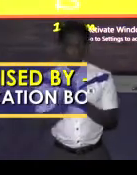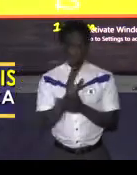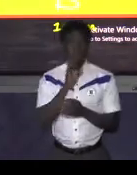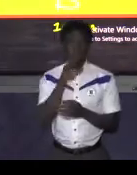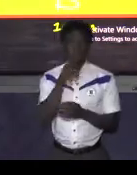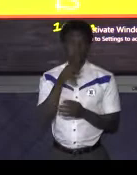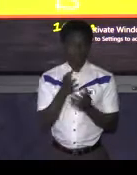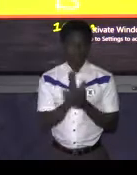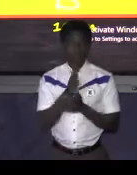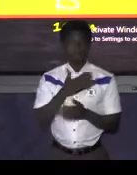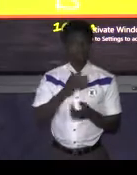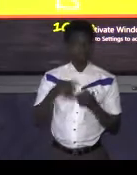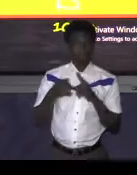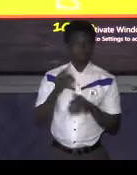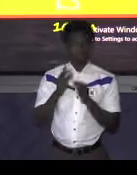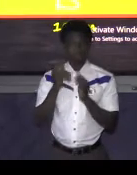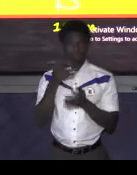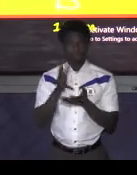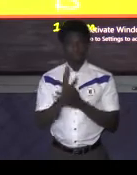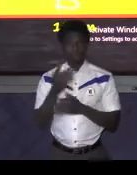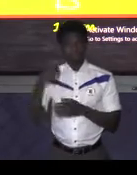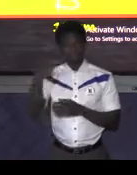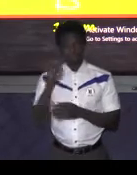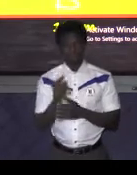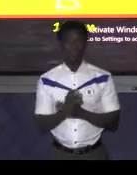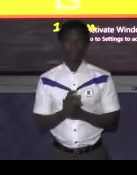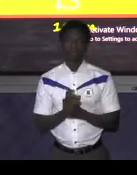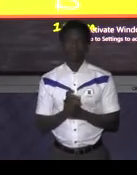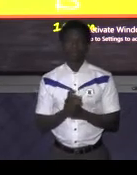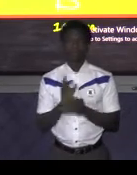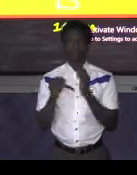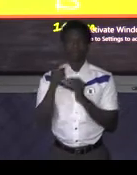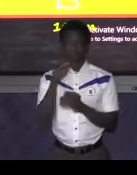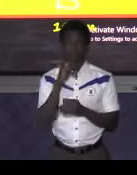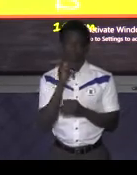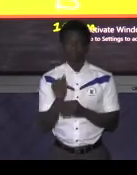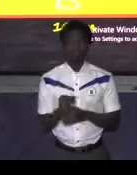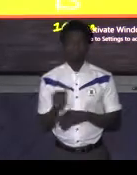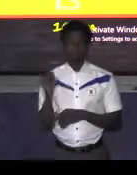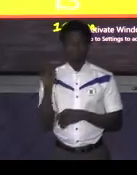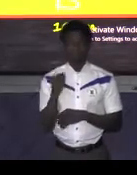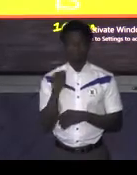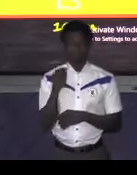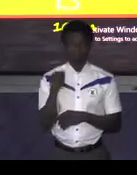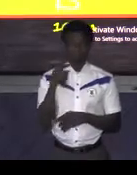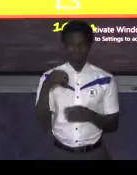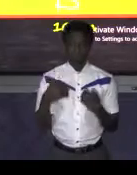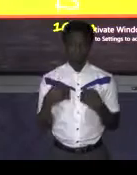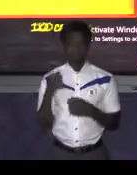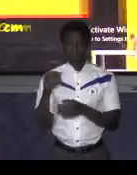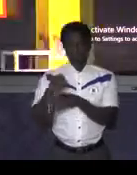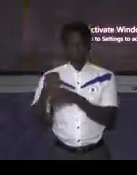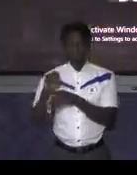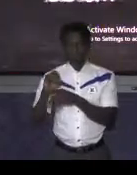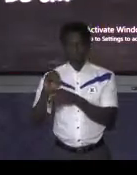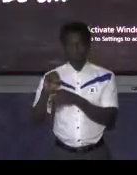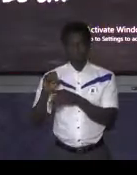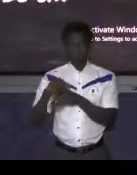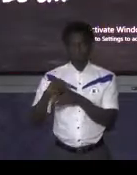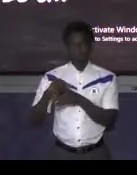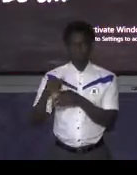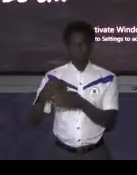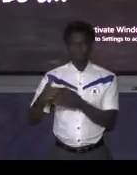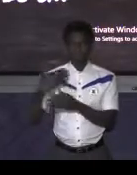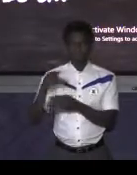are you correct, my friend? If you are correct, give yourself a tick. If you are not correct, you have a chance with the next one. You have to find